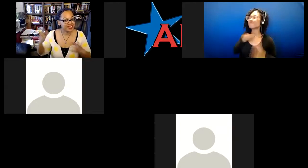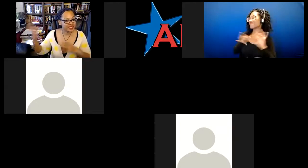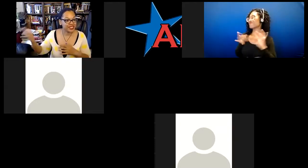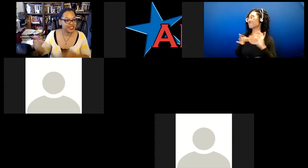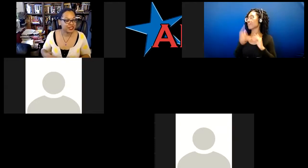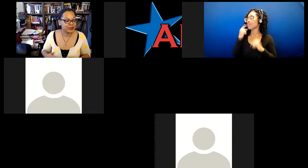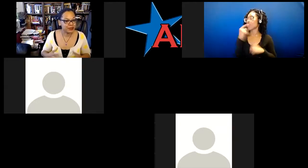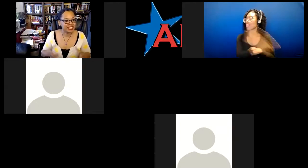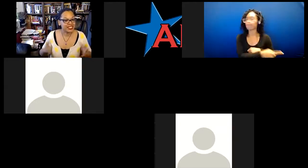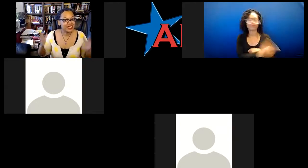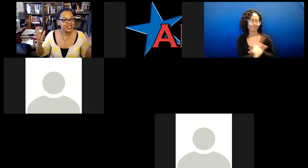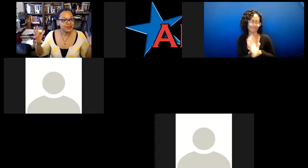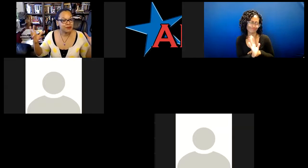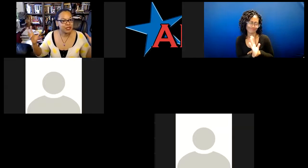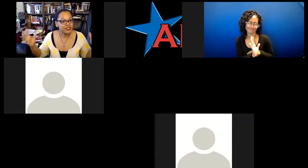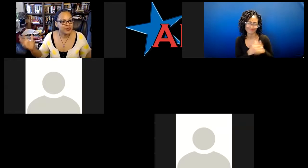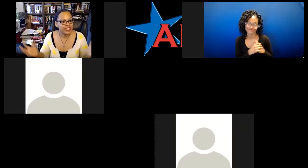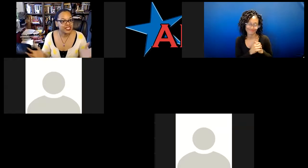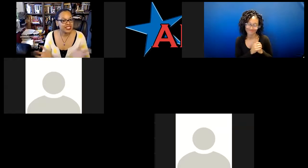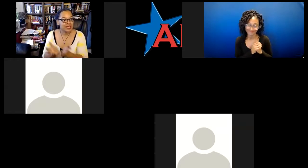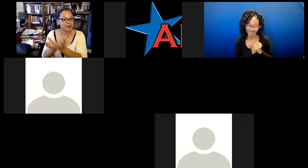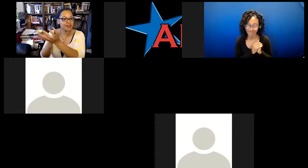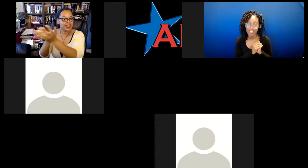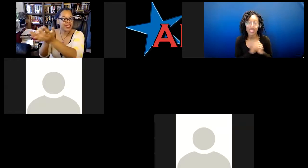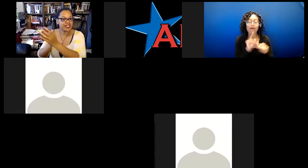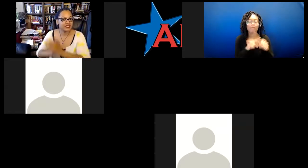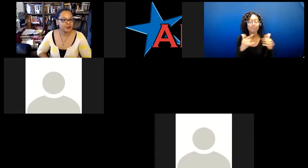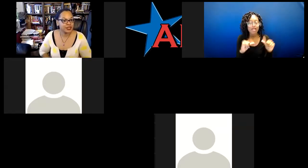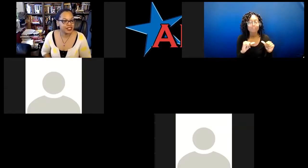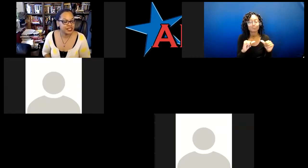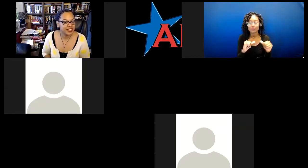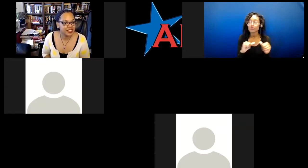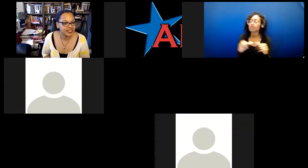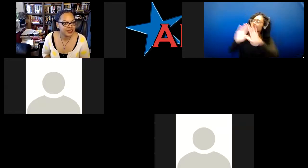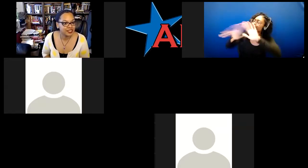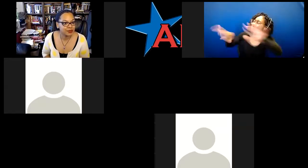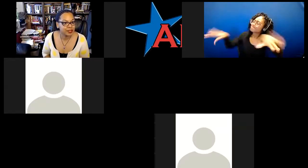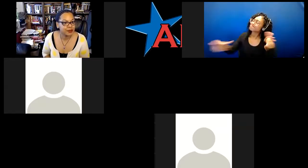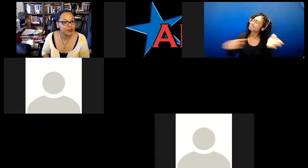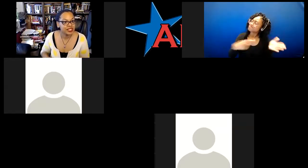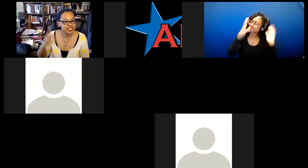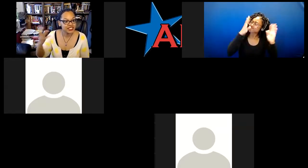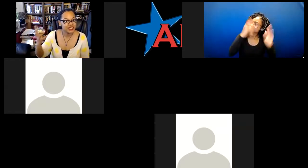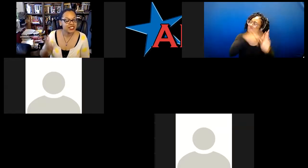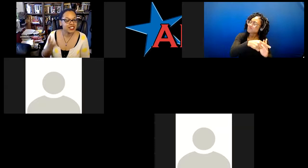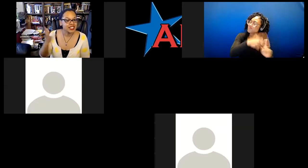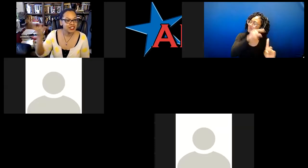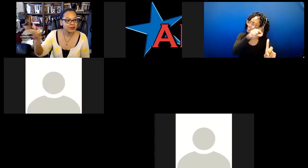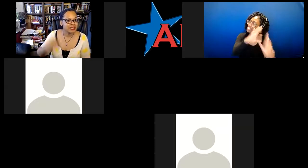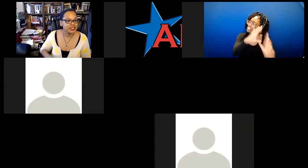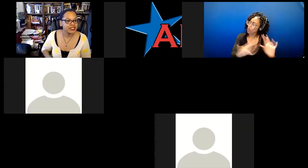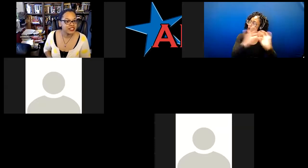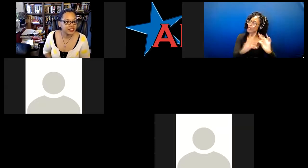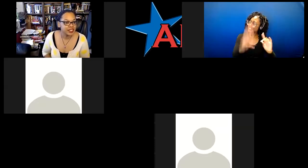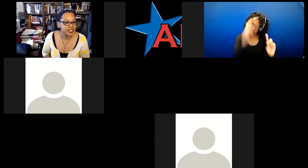Like Ursula in Little Mermaid, but trying to amplify and to bring more attention